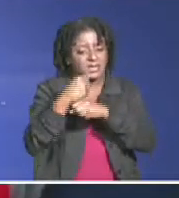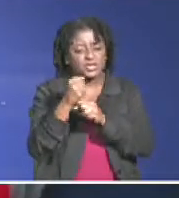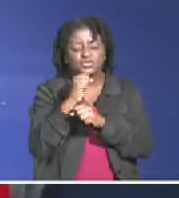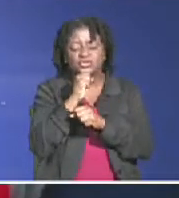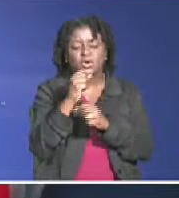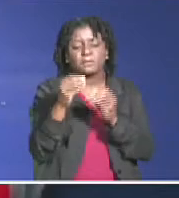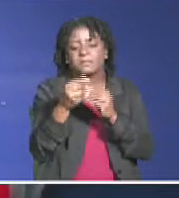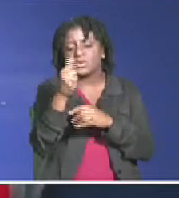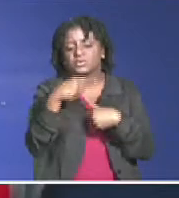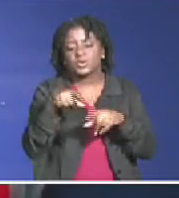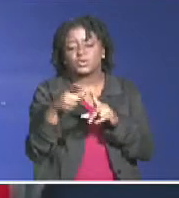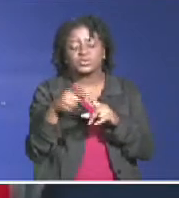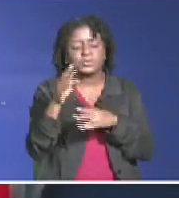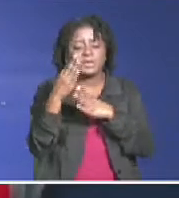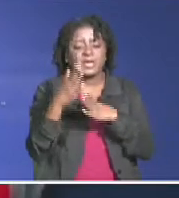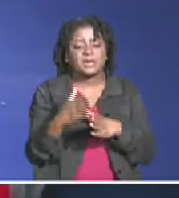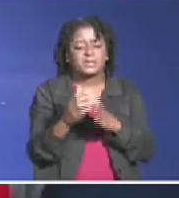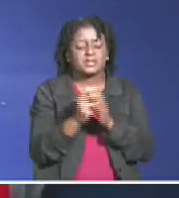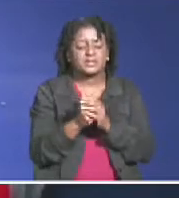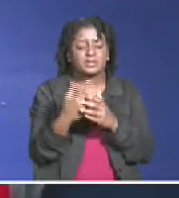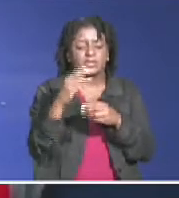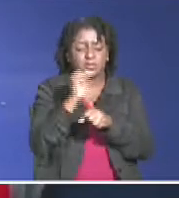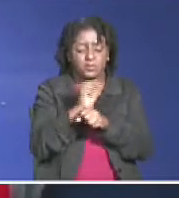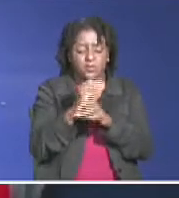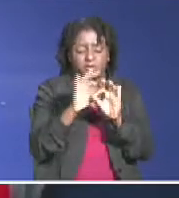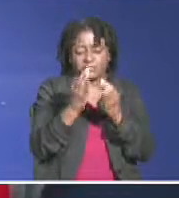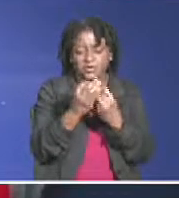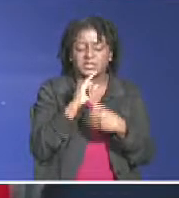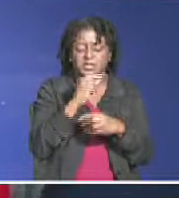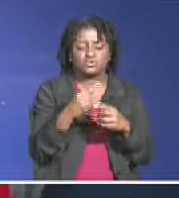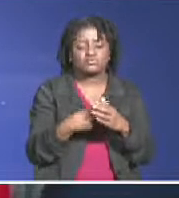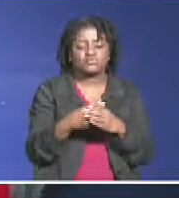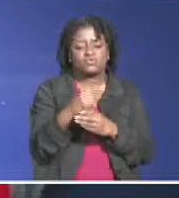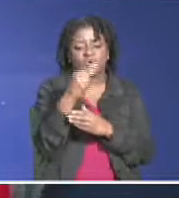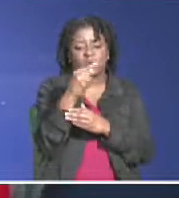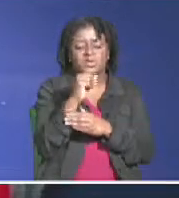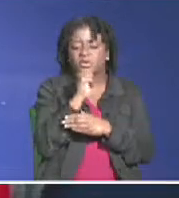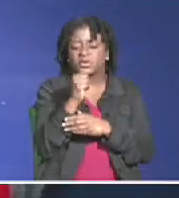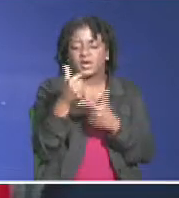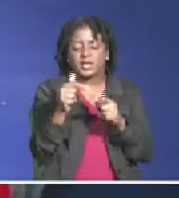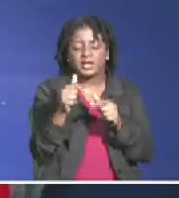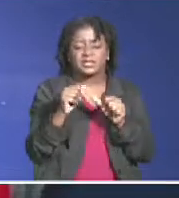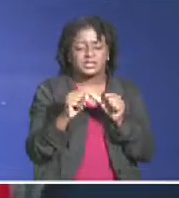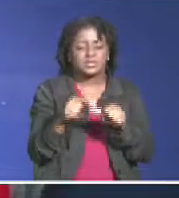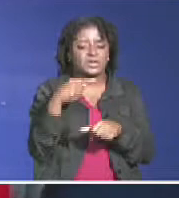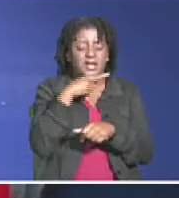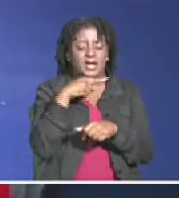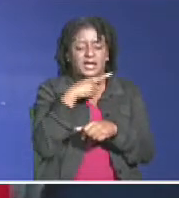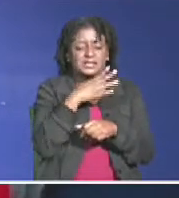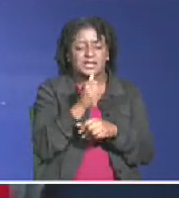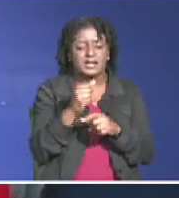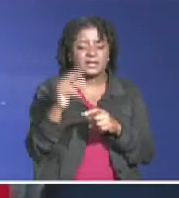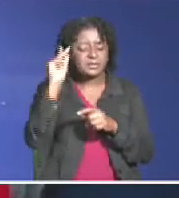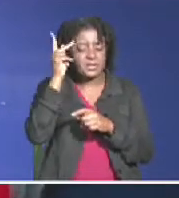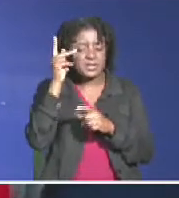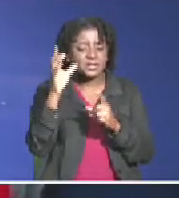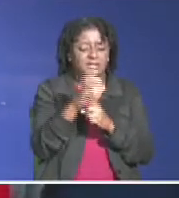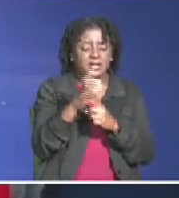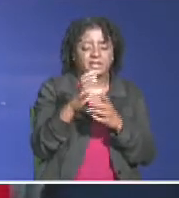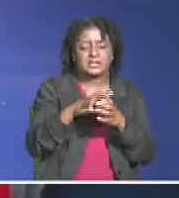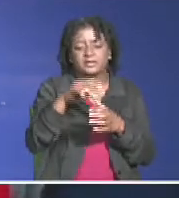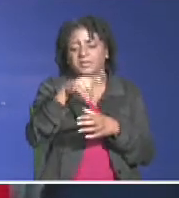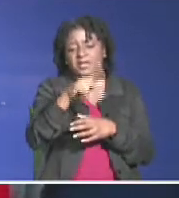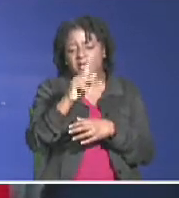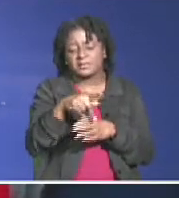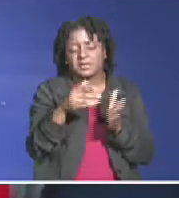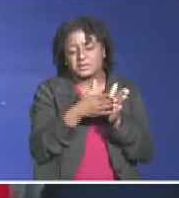the economy is growing, the workforce is growing, and they will not let the continued lies and political attacks of the PLP distract